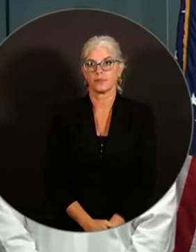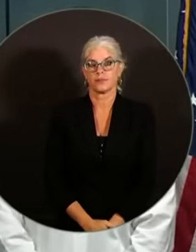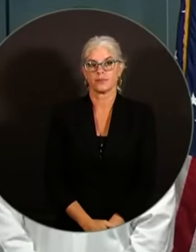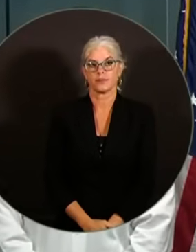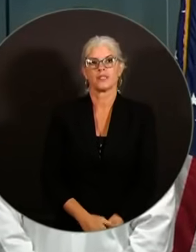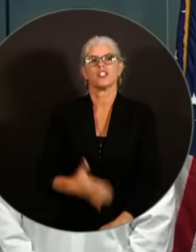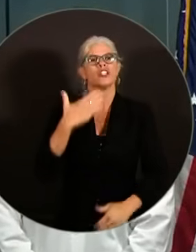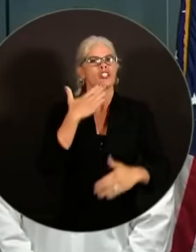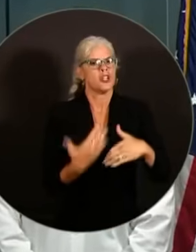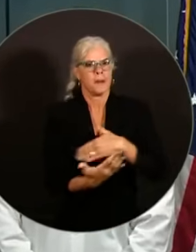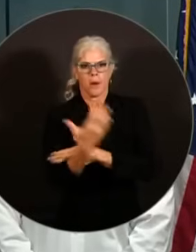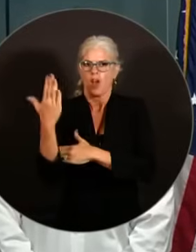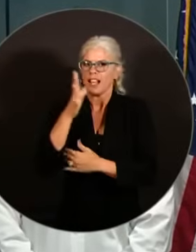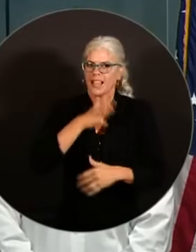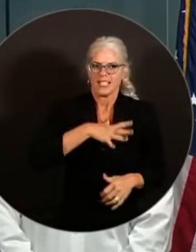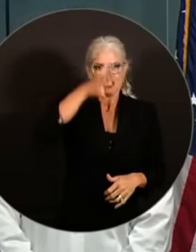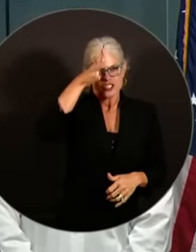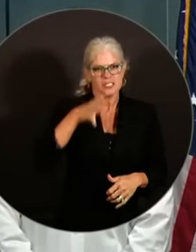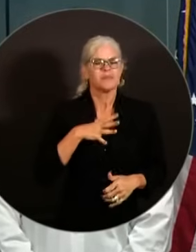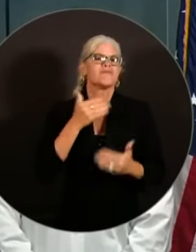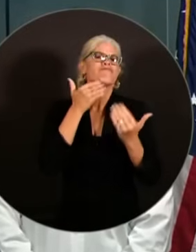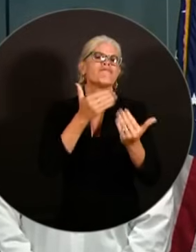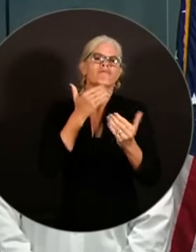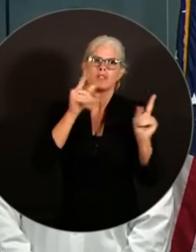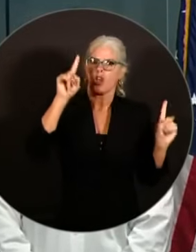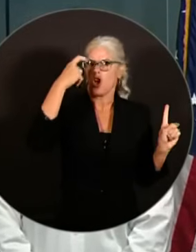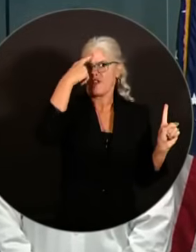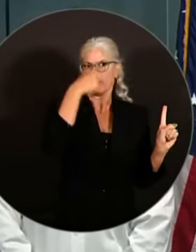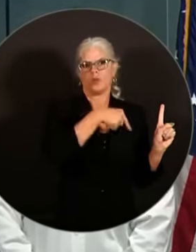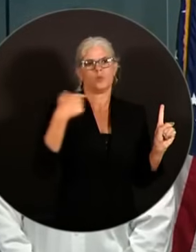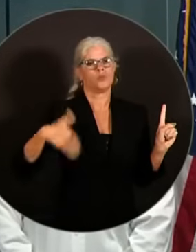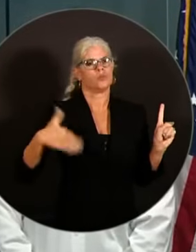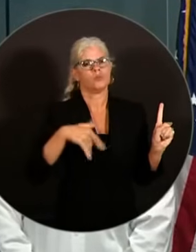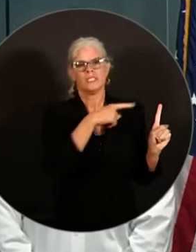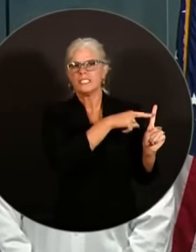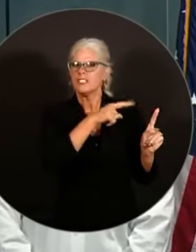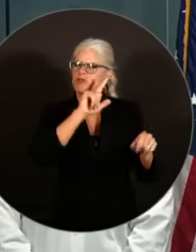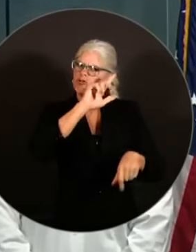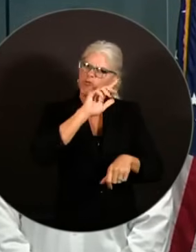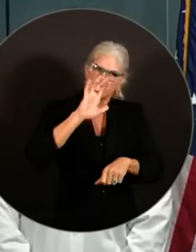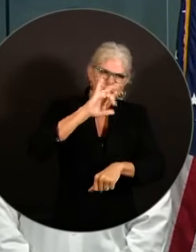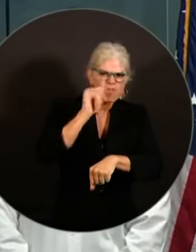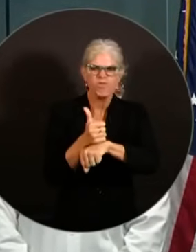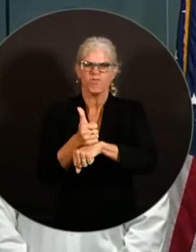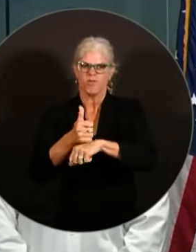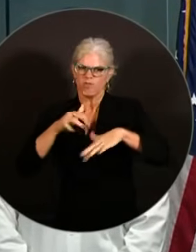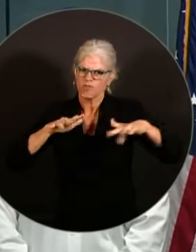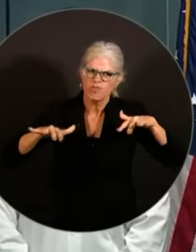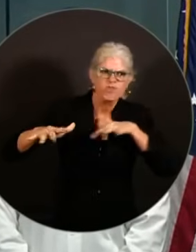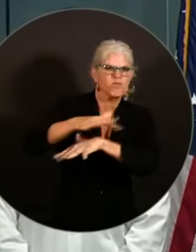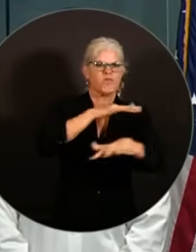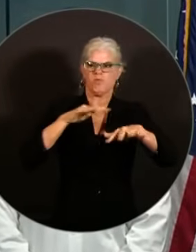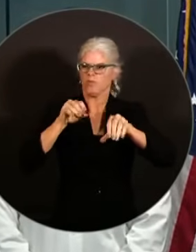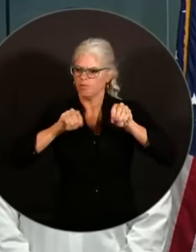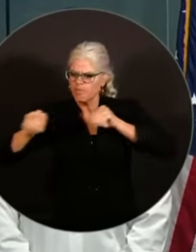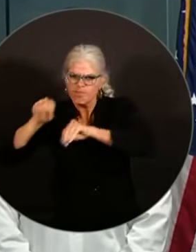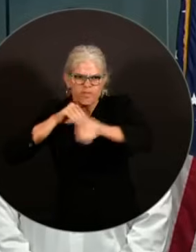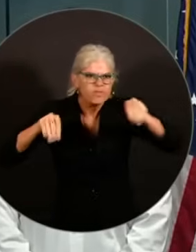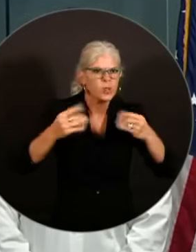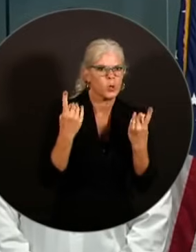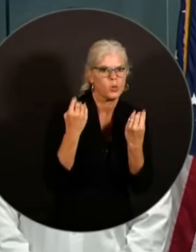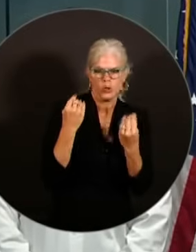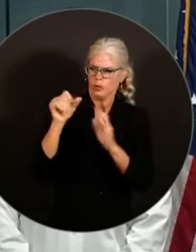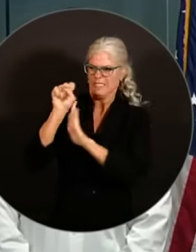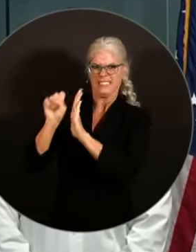Morning, ladies and gentlemen, and thank you, Governor DeSantis, for reestablishing and resourcing this State Guard so we can deliver